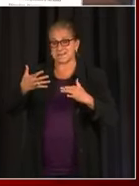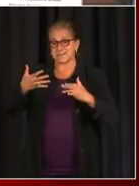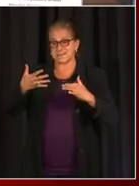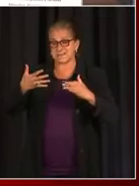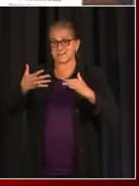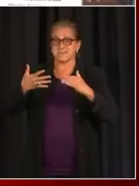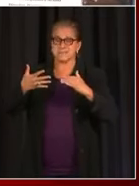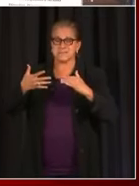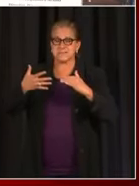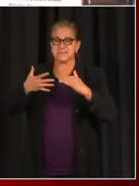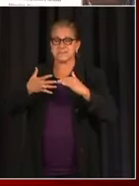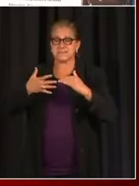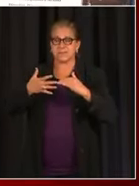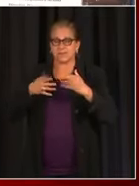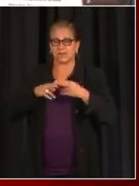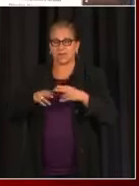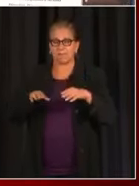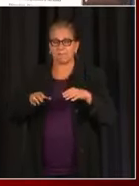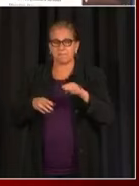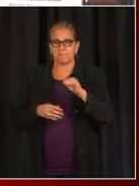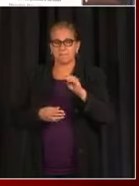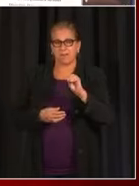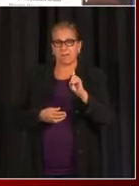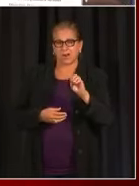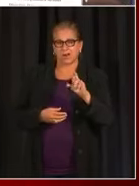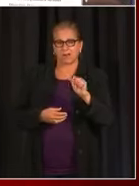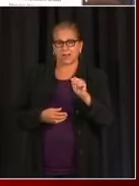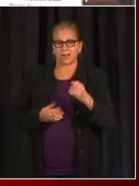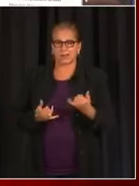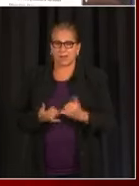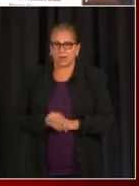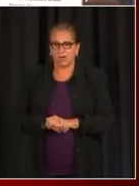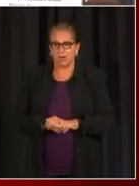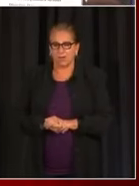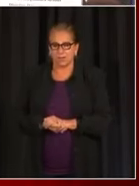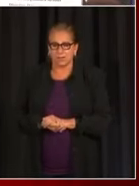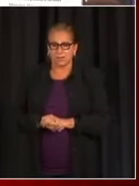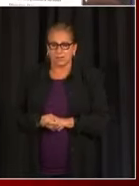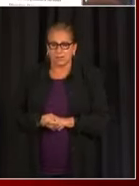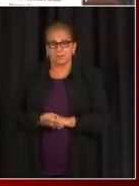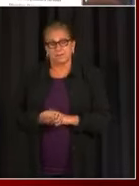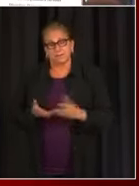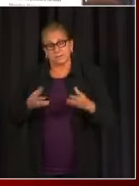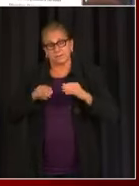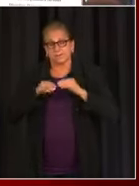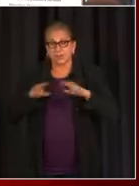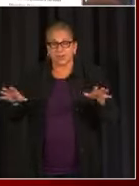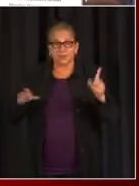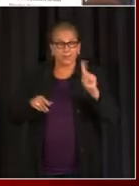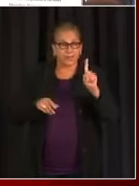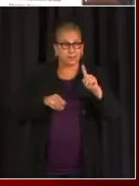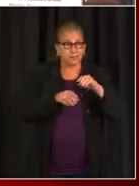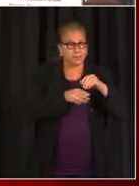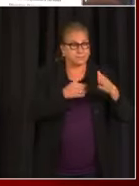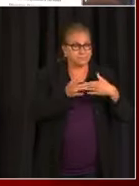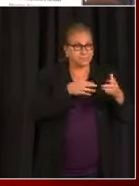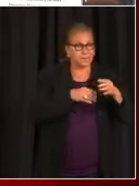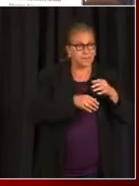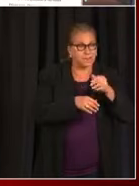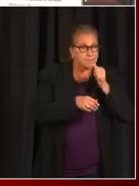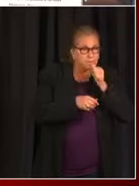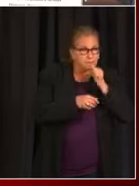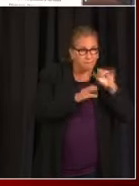degree of testing in the District of Columbia, both through our private, publicly operated sites and our private healthcare